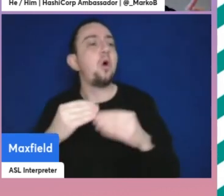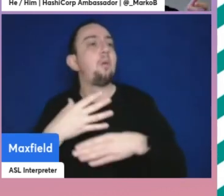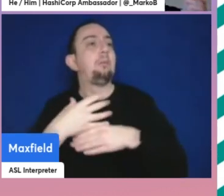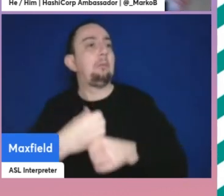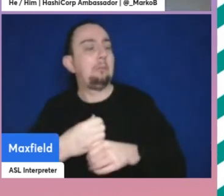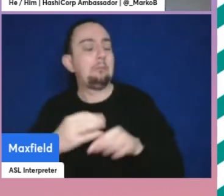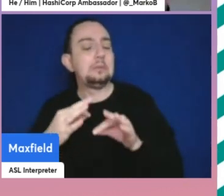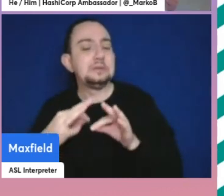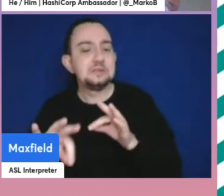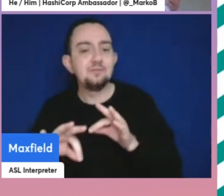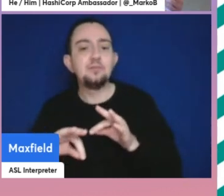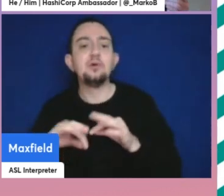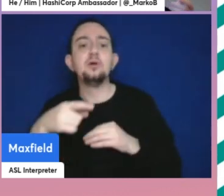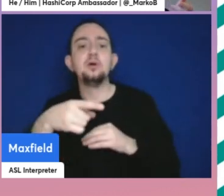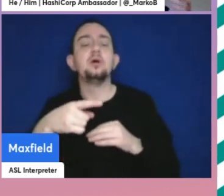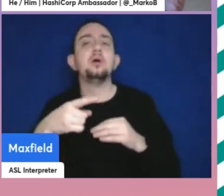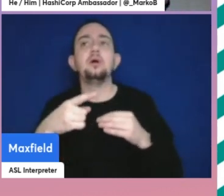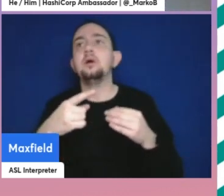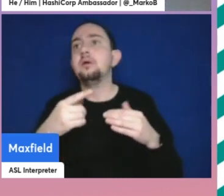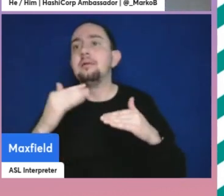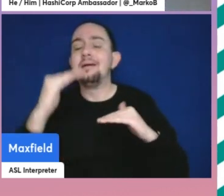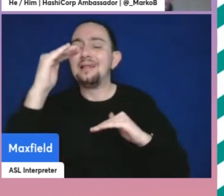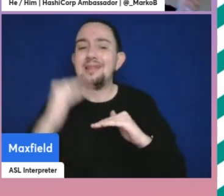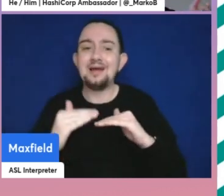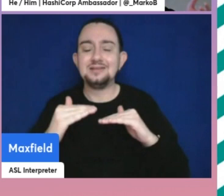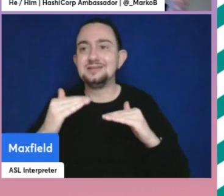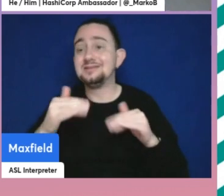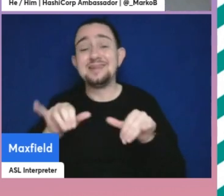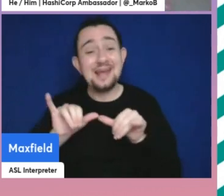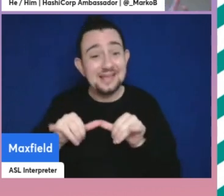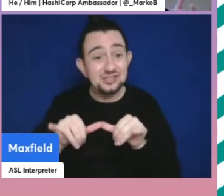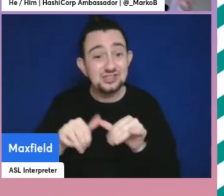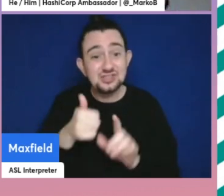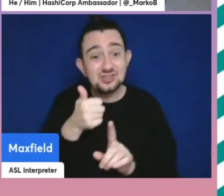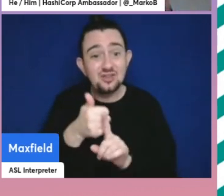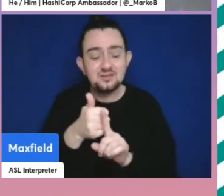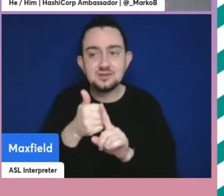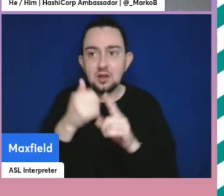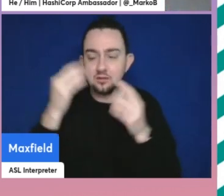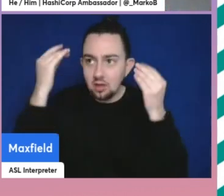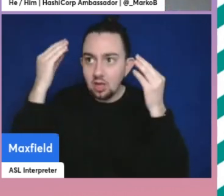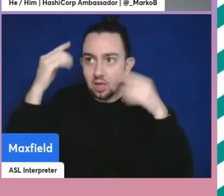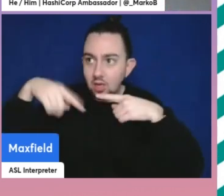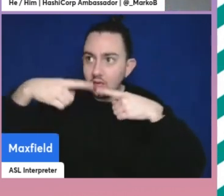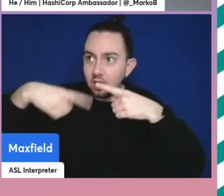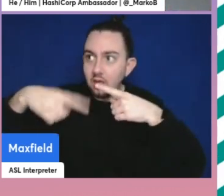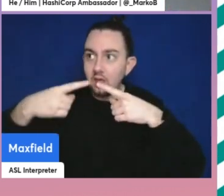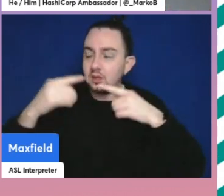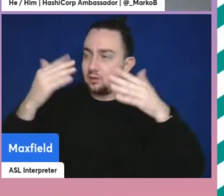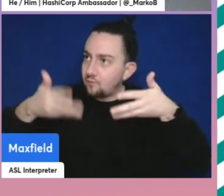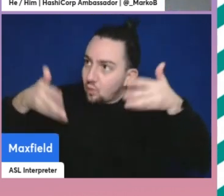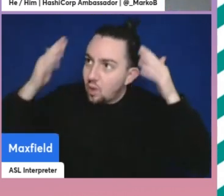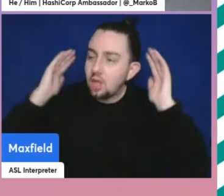to lower the cognitive overload that engineers and developers need to kind